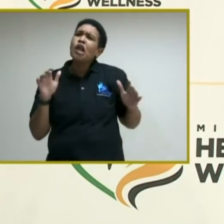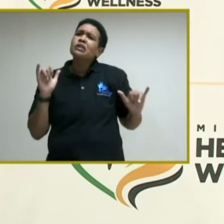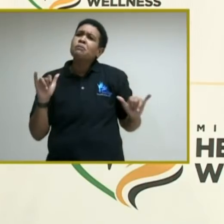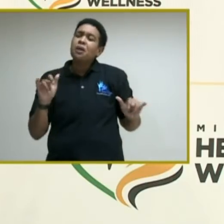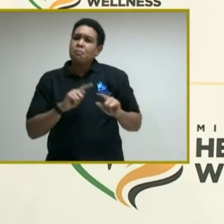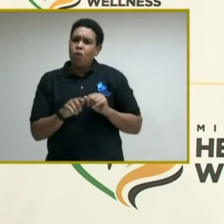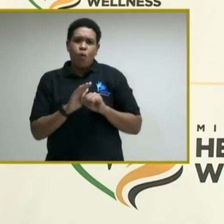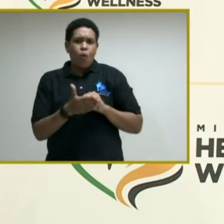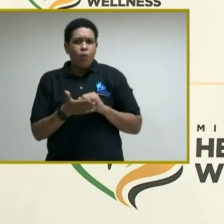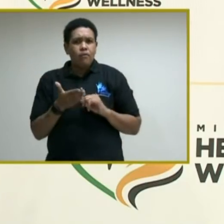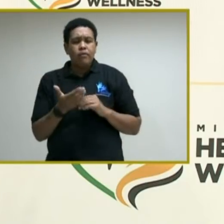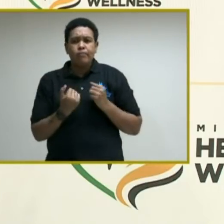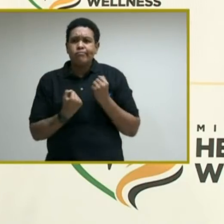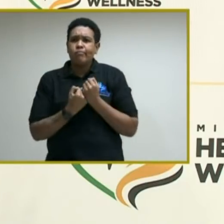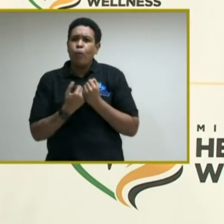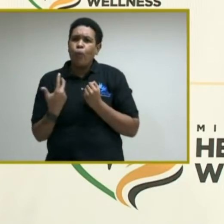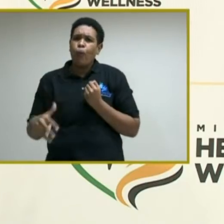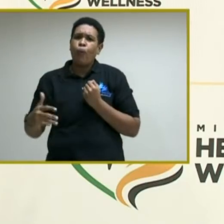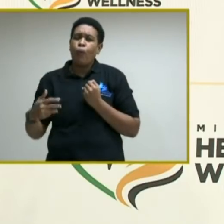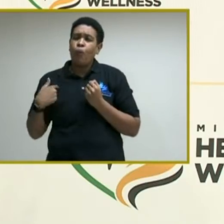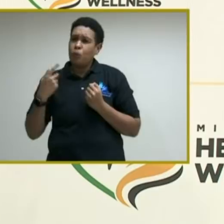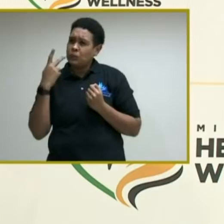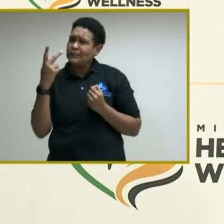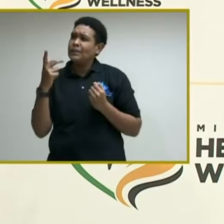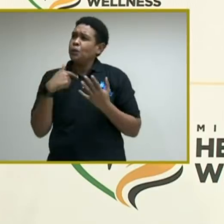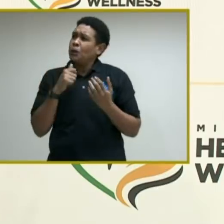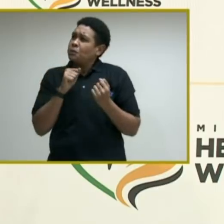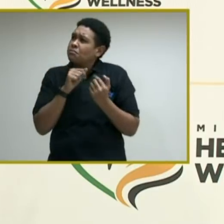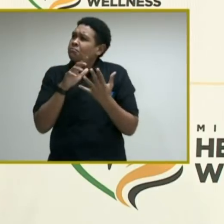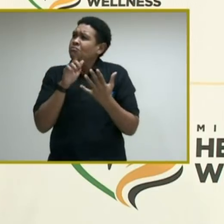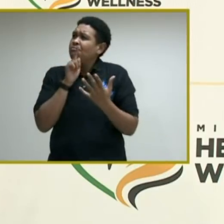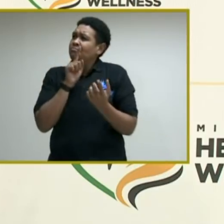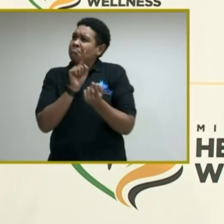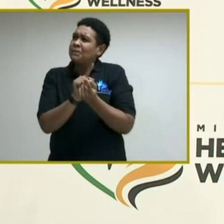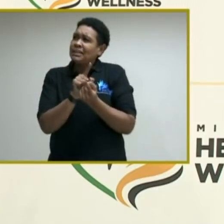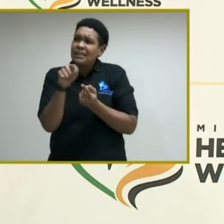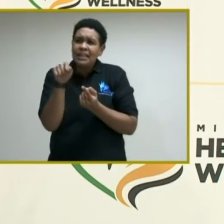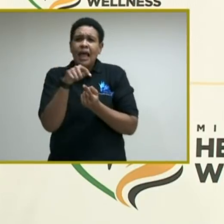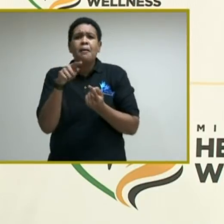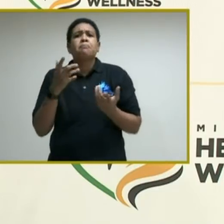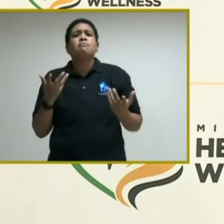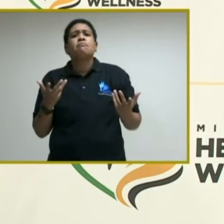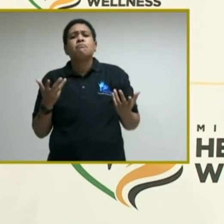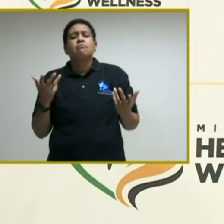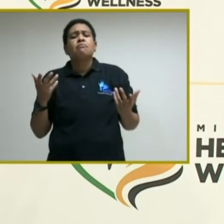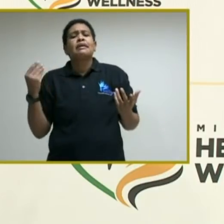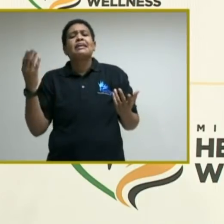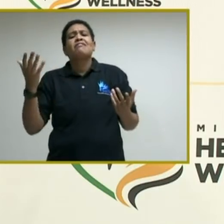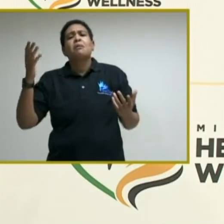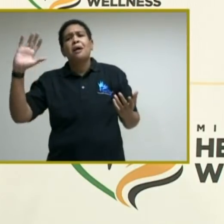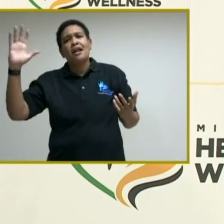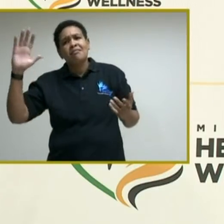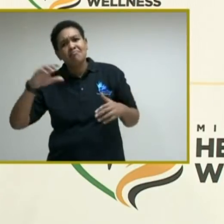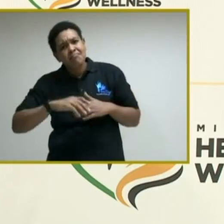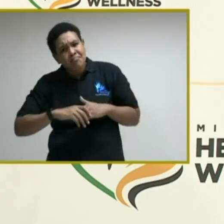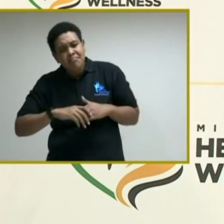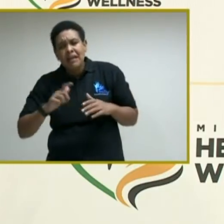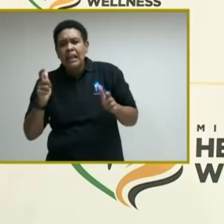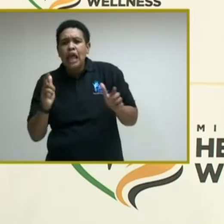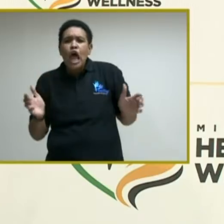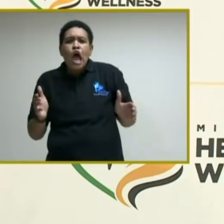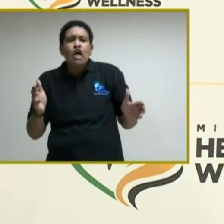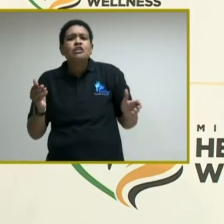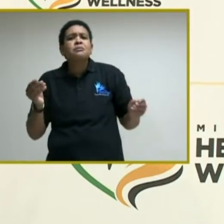encourage all of Jamaica, when we see them, when we encounter them, when we have to deal with them, give them a little nudge and a little